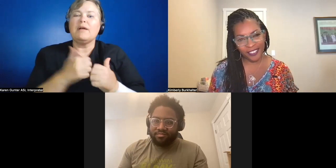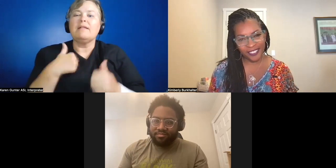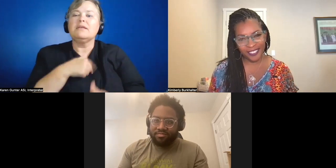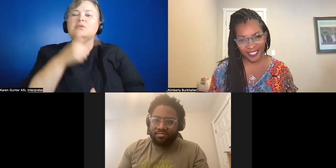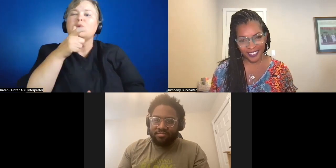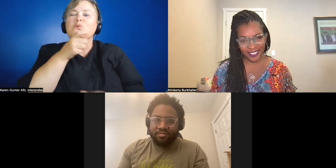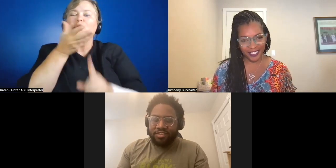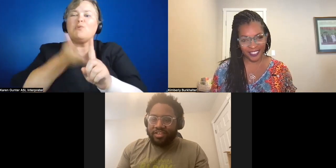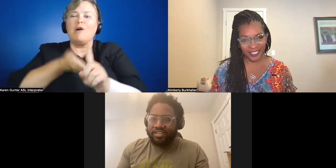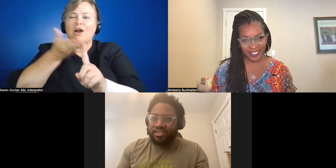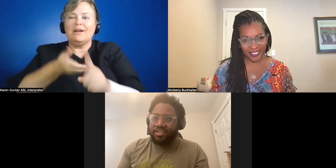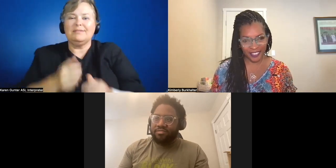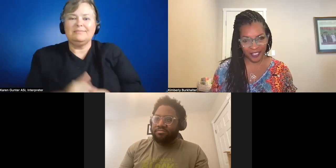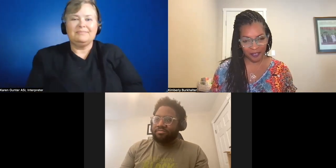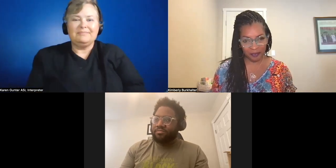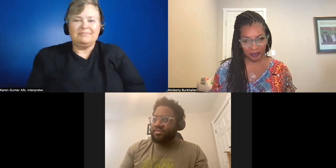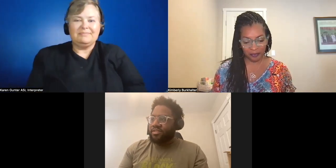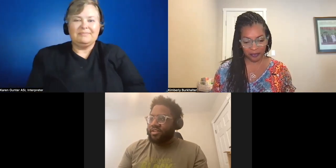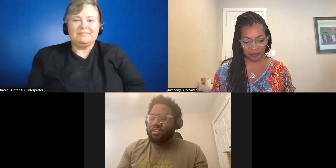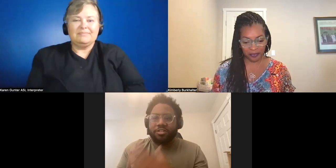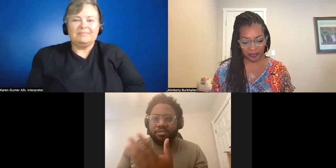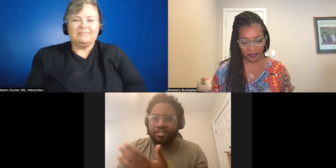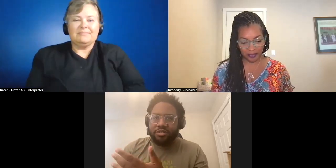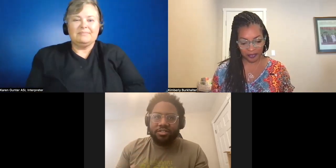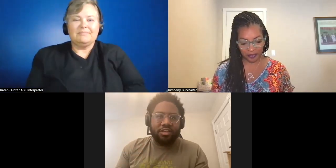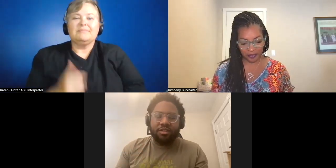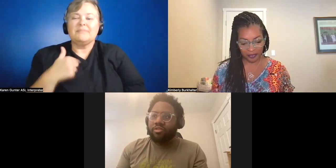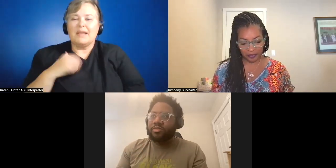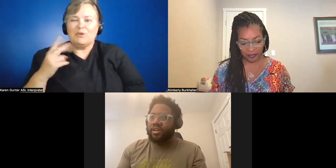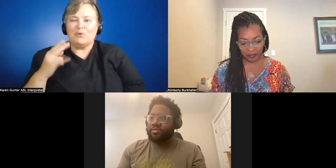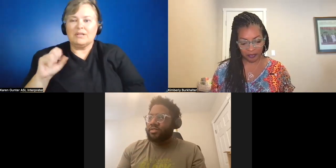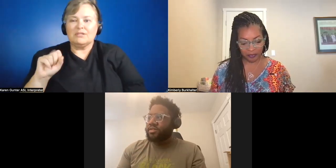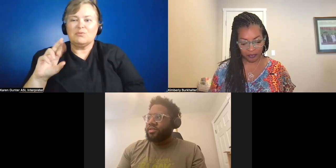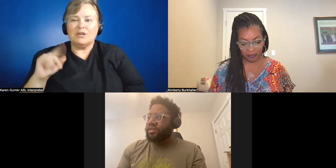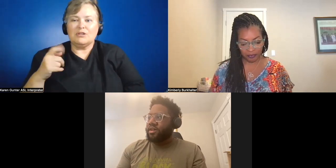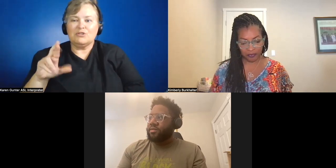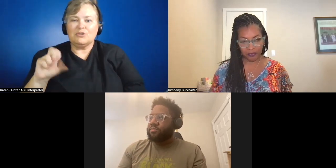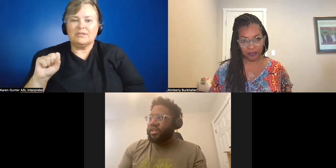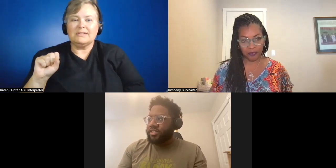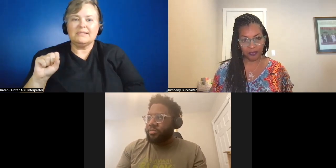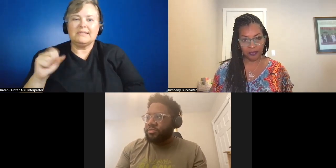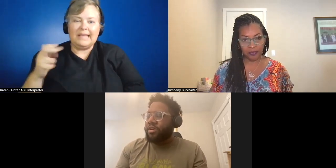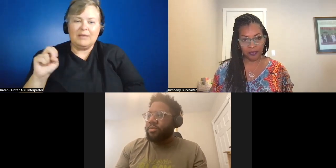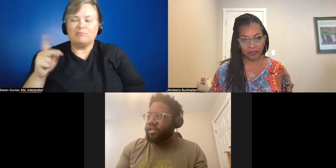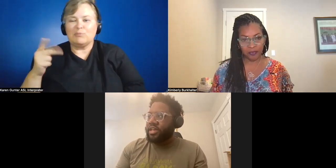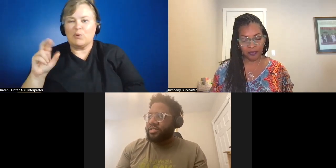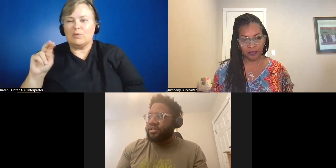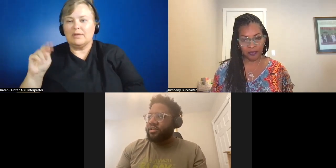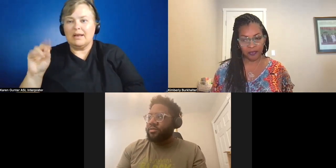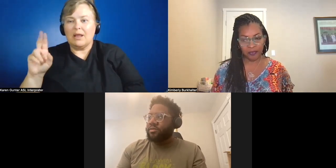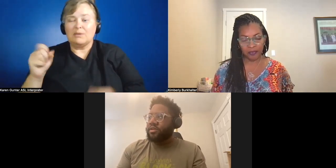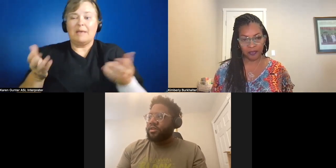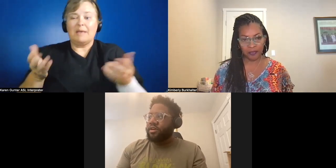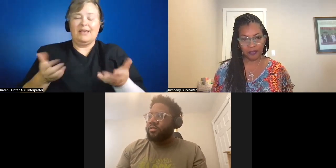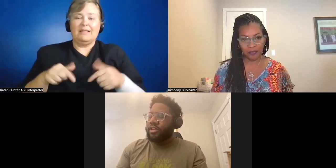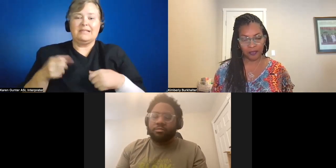are. Yes, Chris Rogers, he, him pronouns, in this space primarily as, you